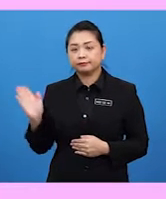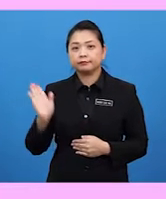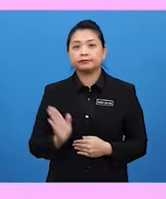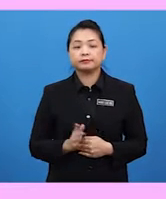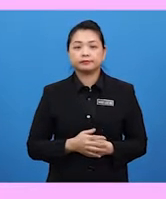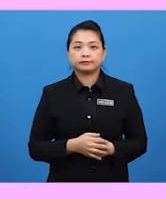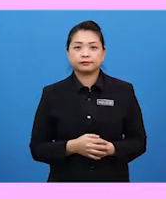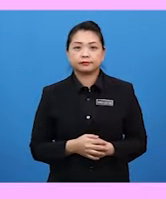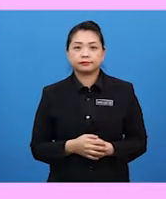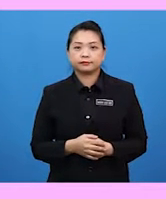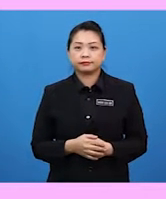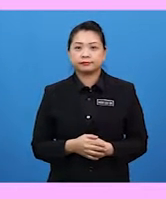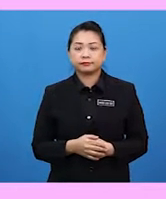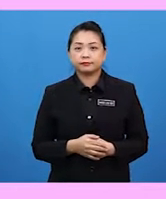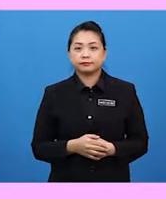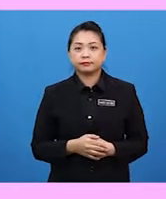Rebel,